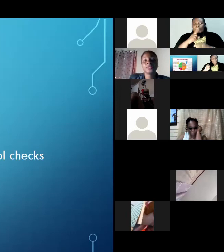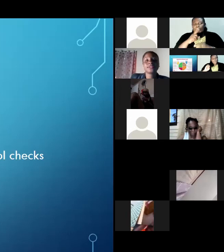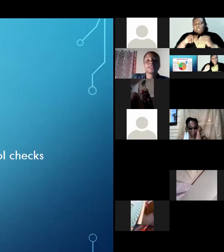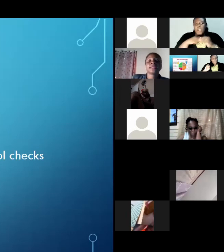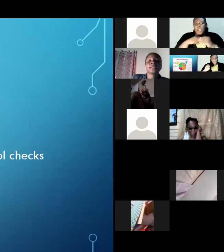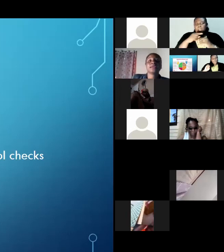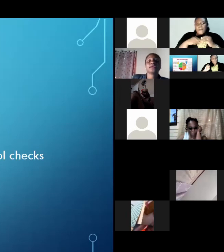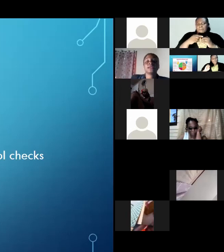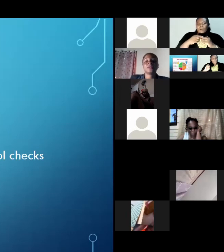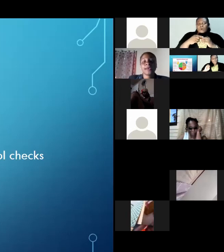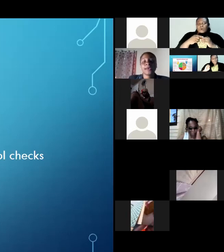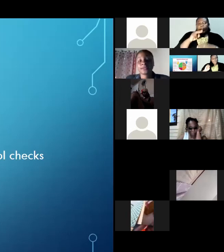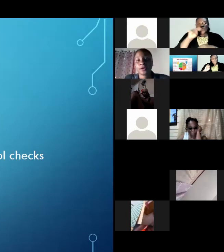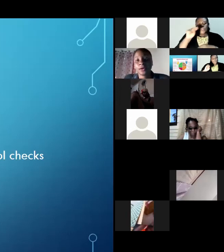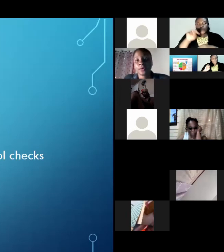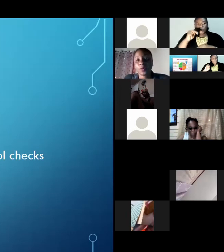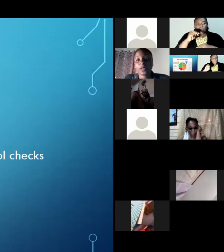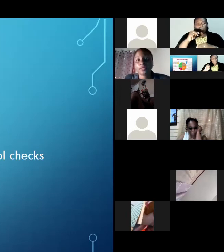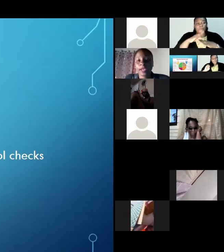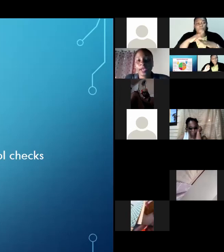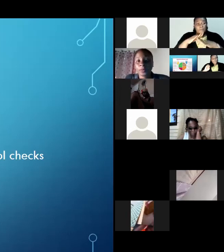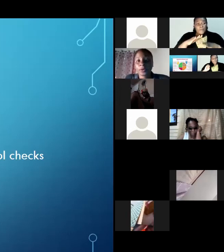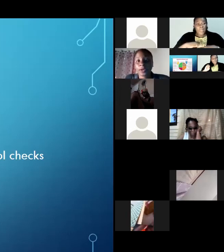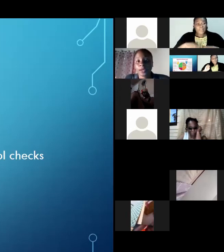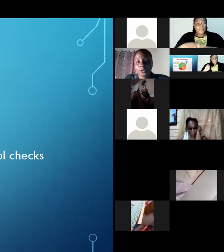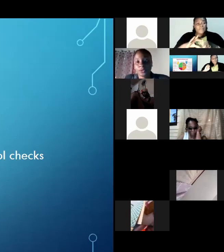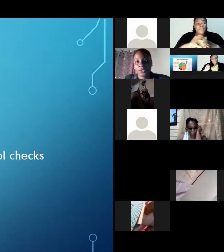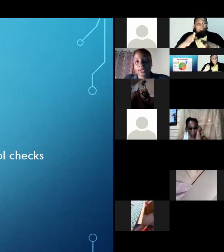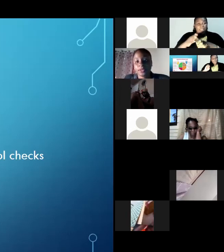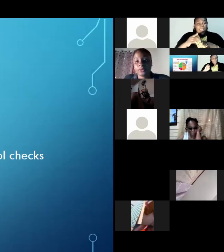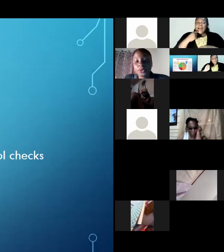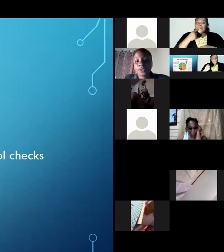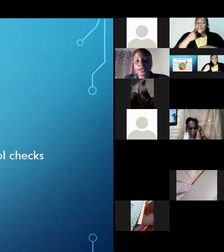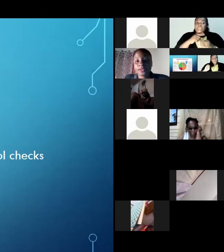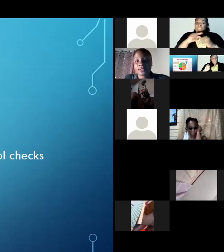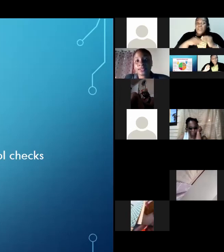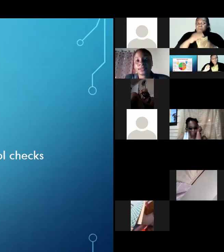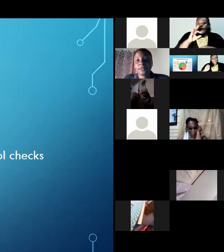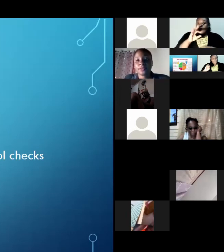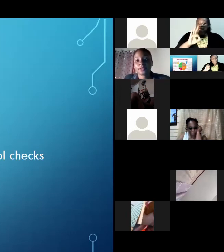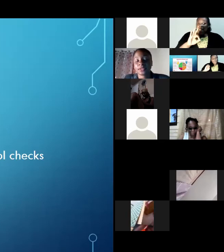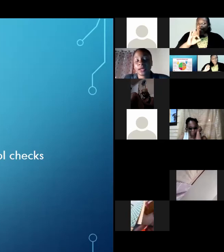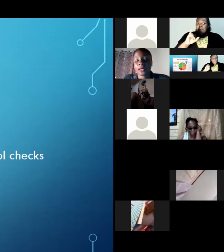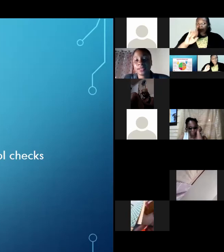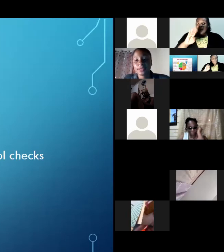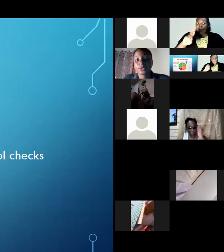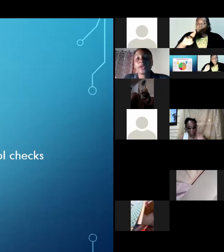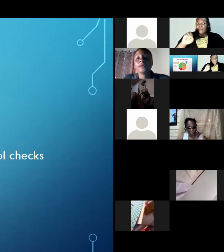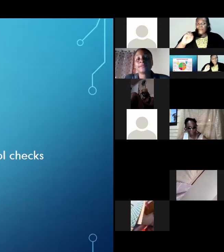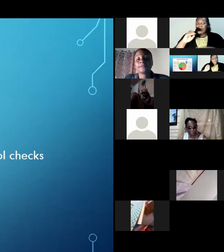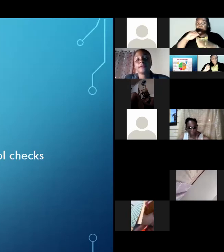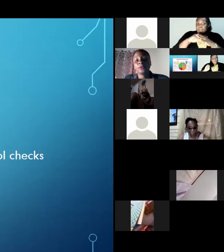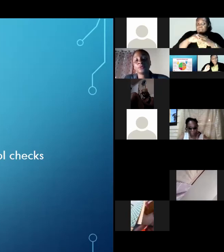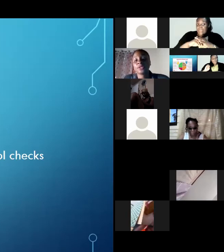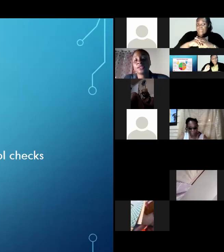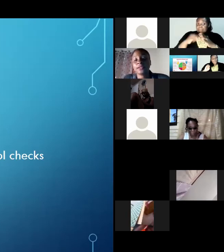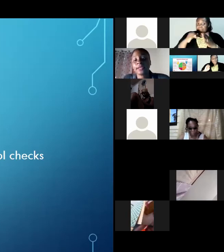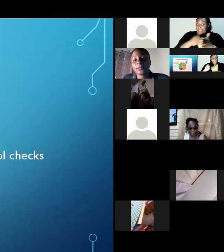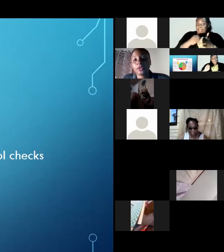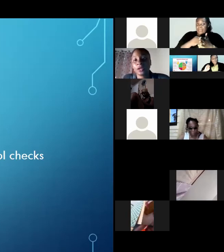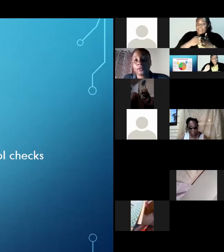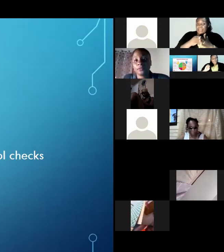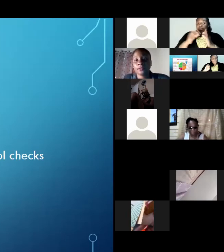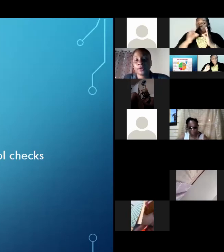I would say it depends on what the fiber and nutrient content of it is. So if you read the